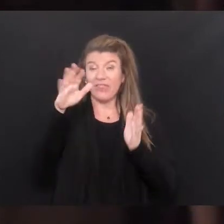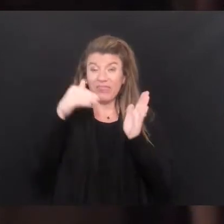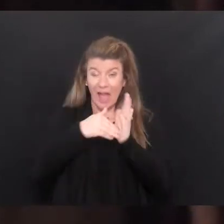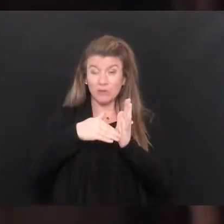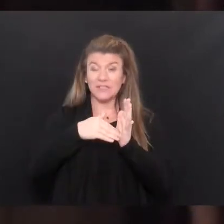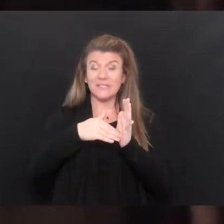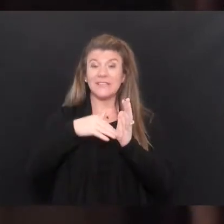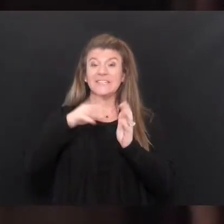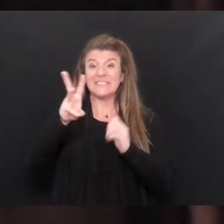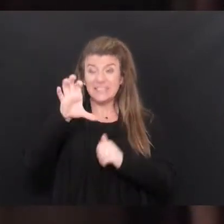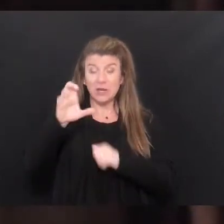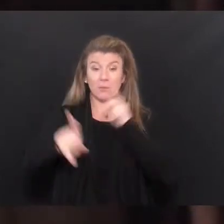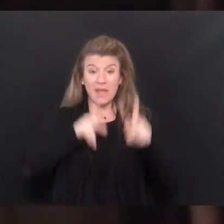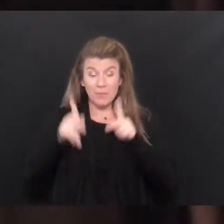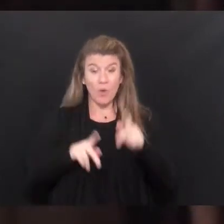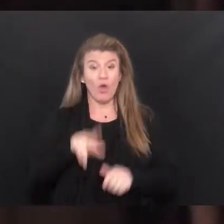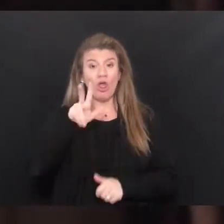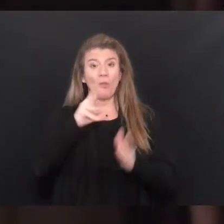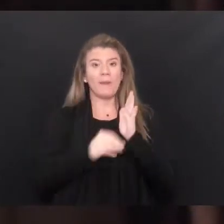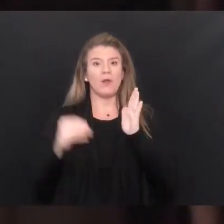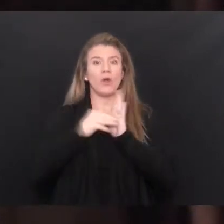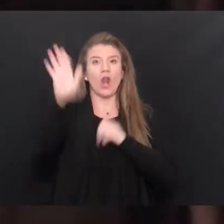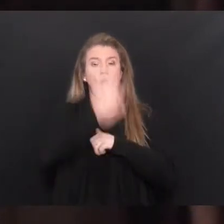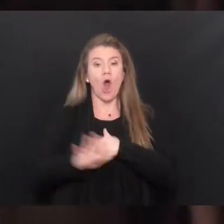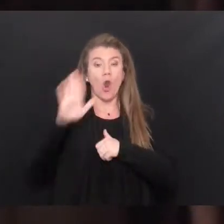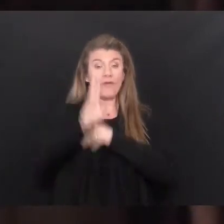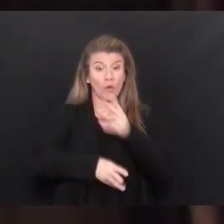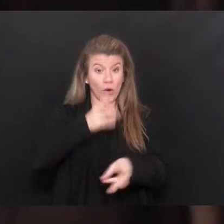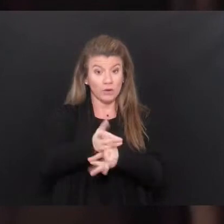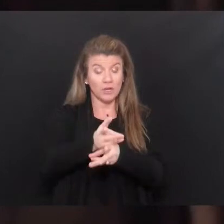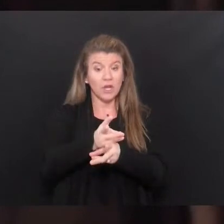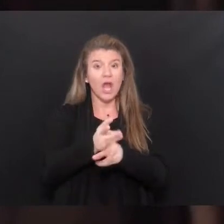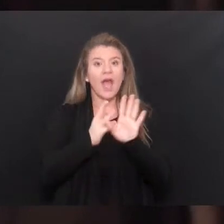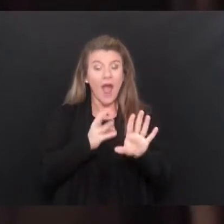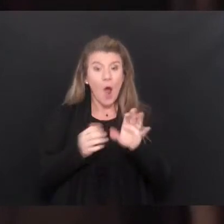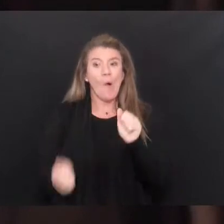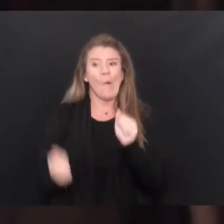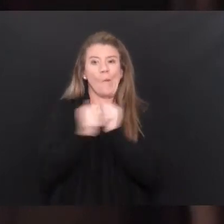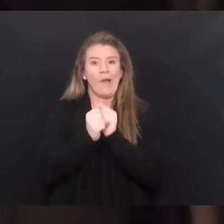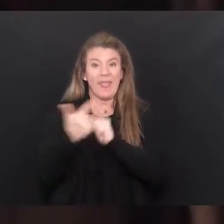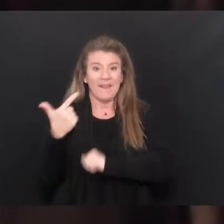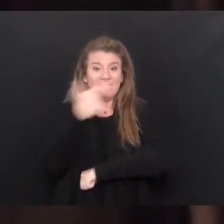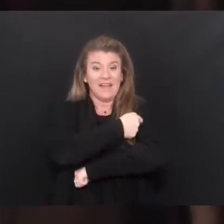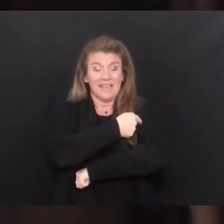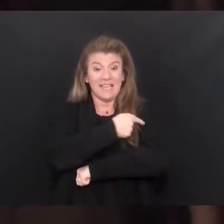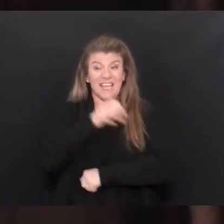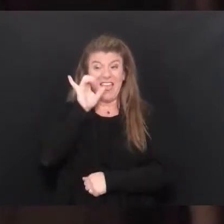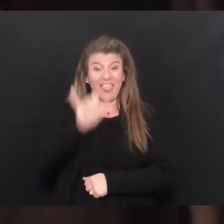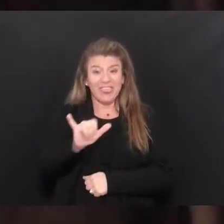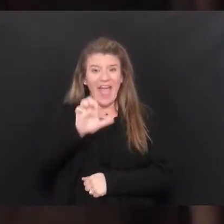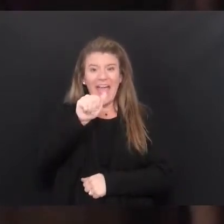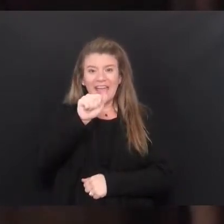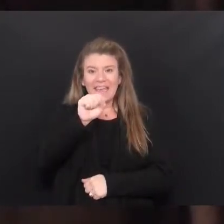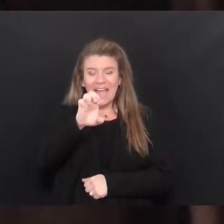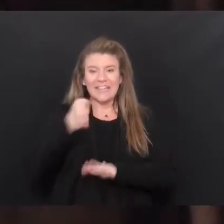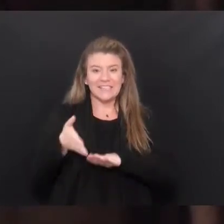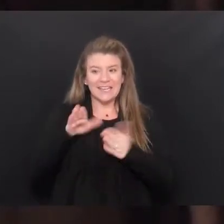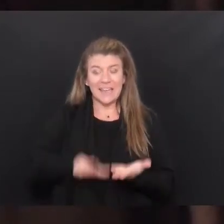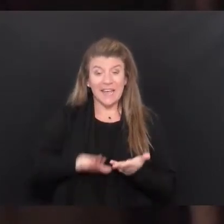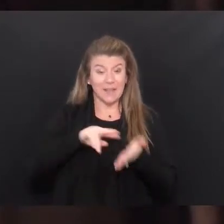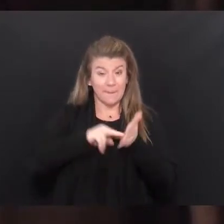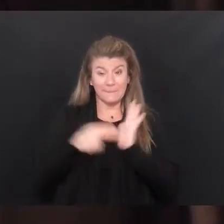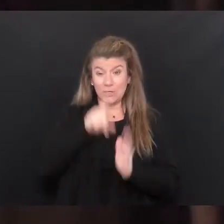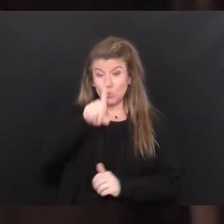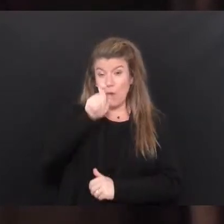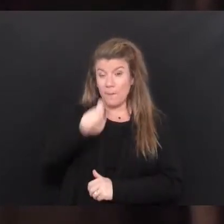country, about 3 million people around the world. With vaccination, that case fatality, which is 1.8 for everybody who